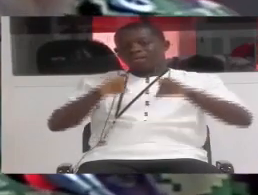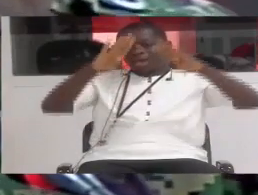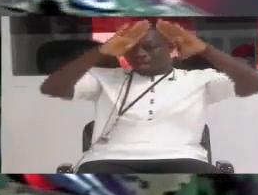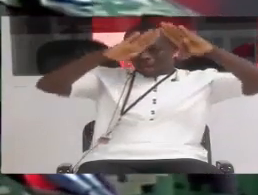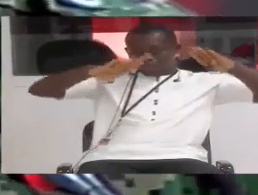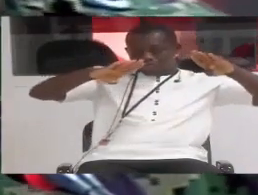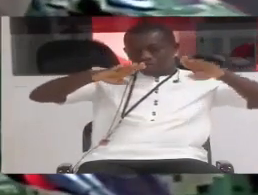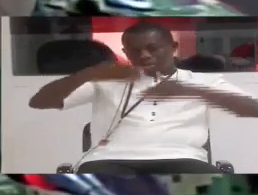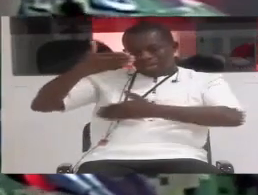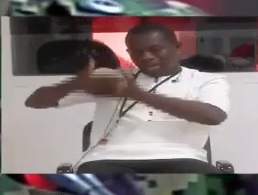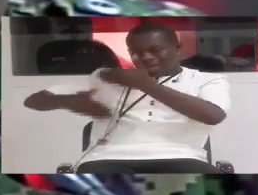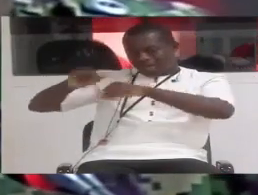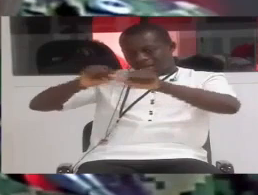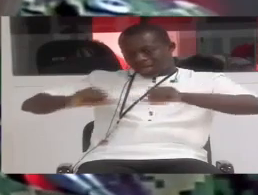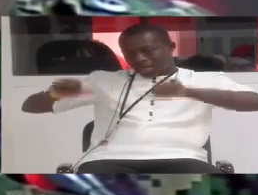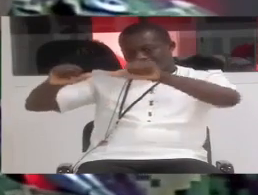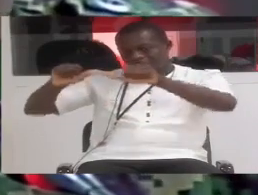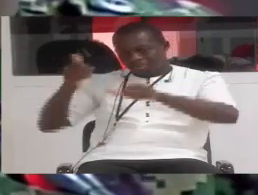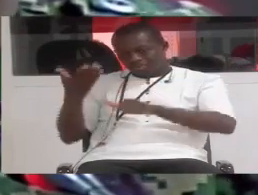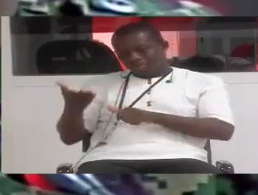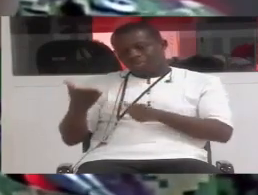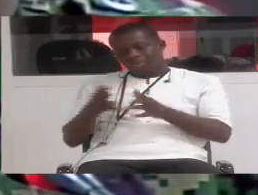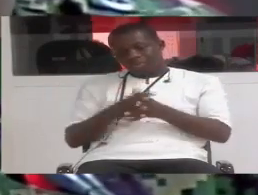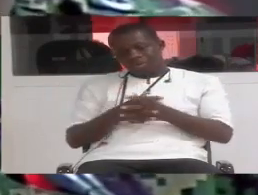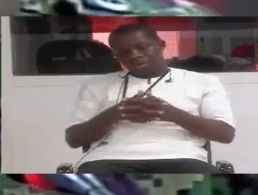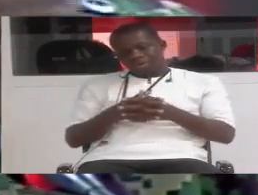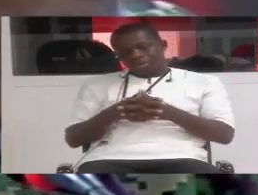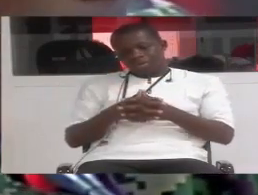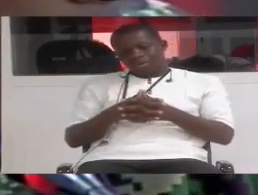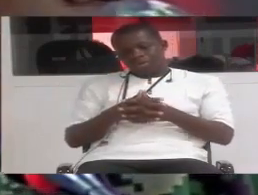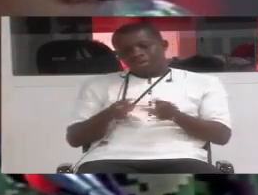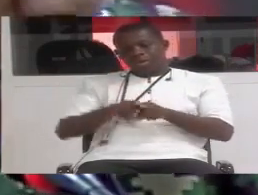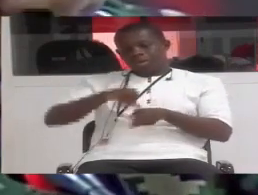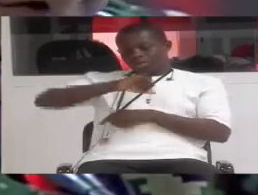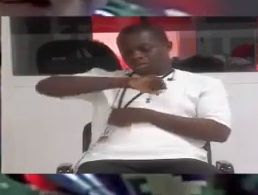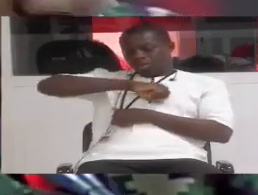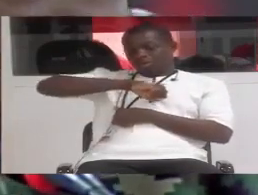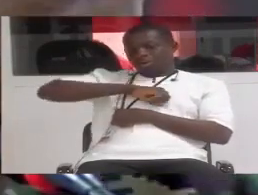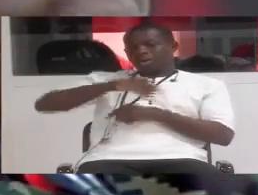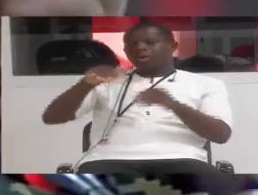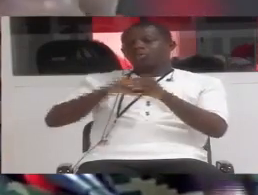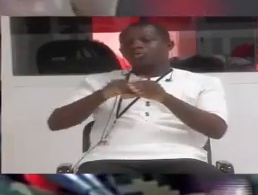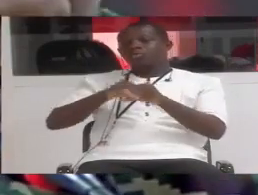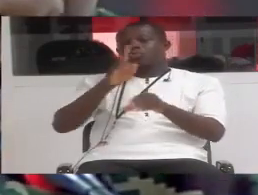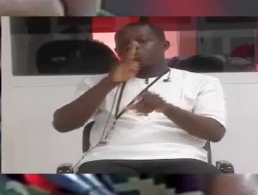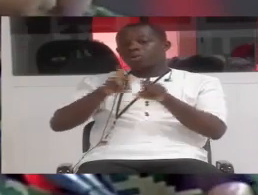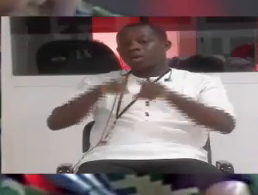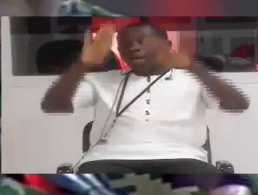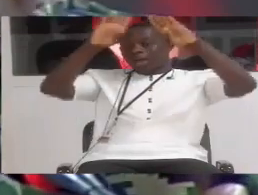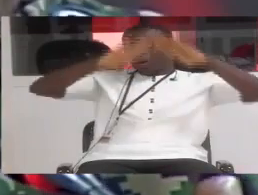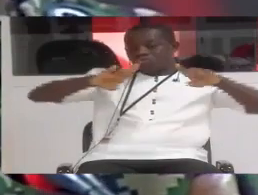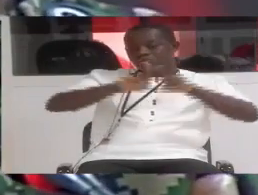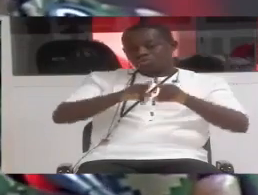fofu. There was one shed which was around the area. Man si suma bokkon na ci ñu demone ci mbar bobu